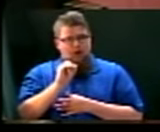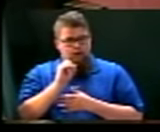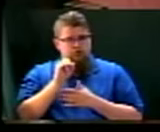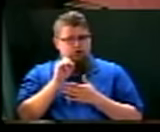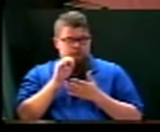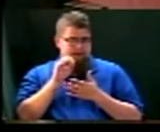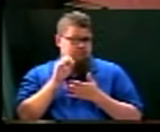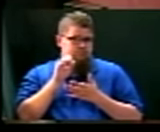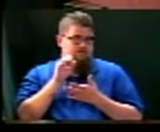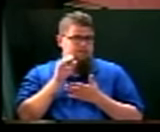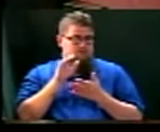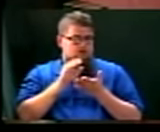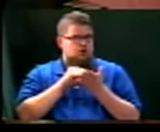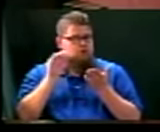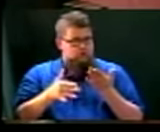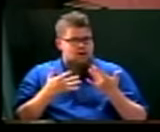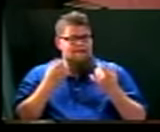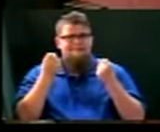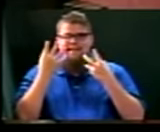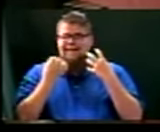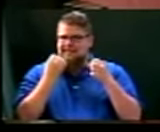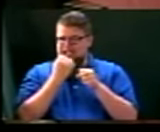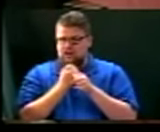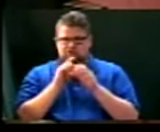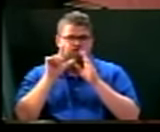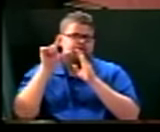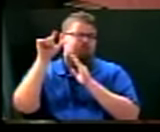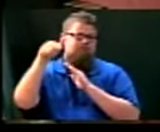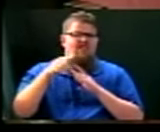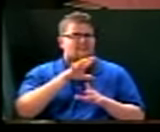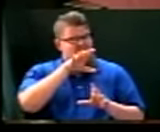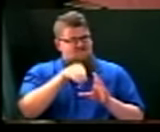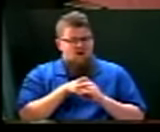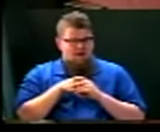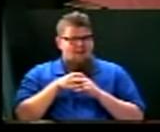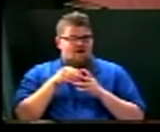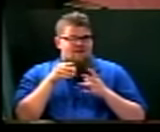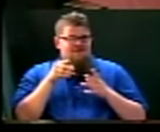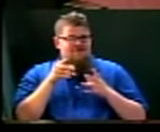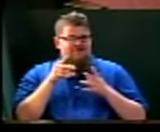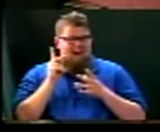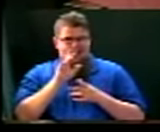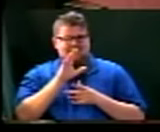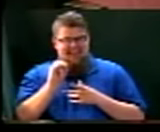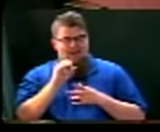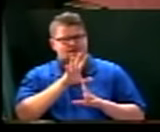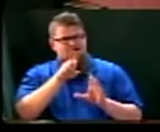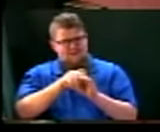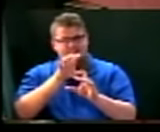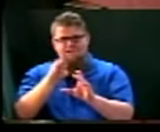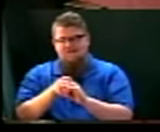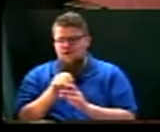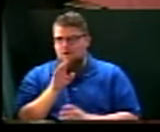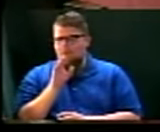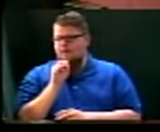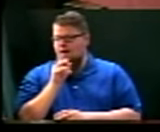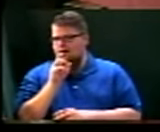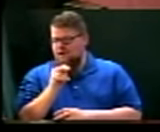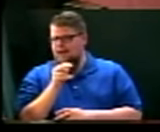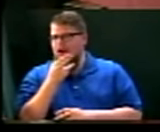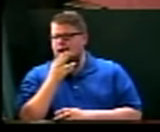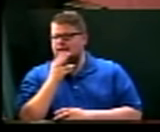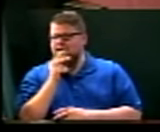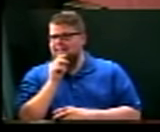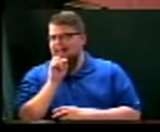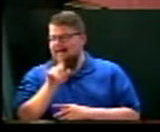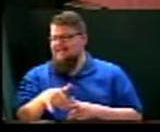we look forward to many more years of her involvement and participation as a parent. I think Bart and Teddy are, and Hope are here this